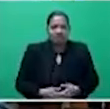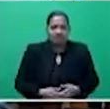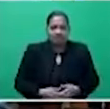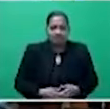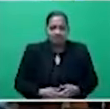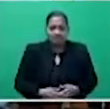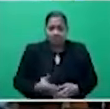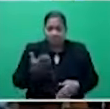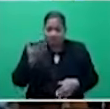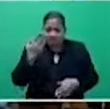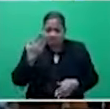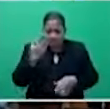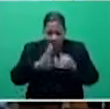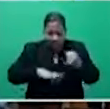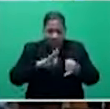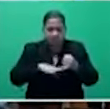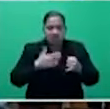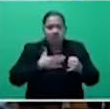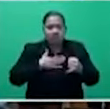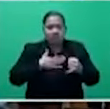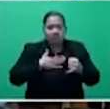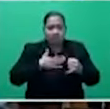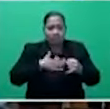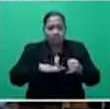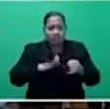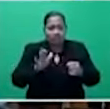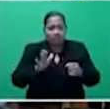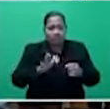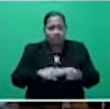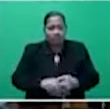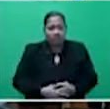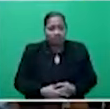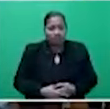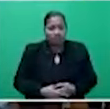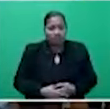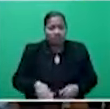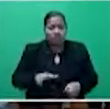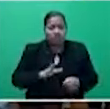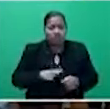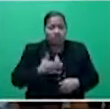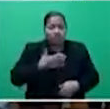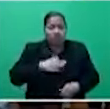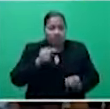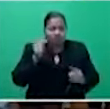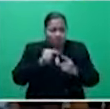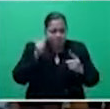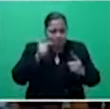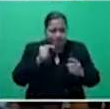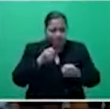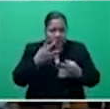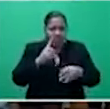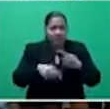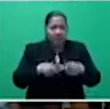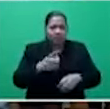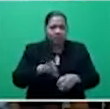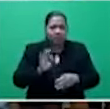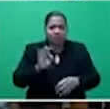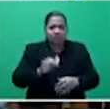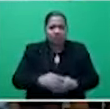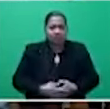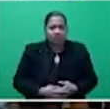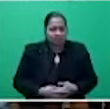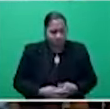just lastly, I wanted to make a point. They went on about the voter turnout. Mr. Speaker,